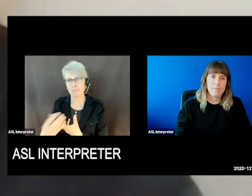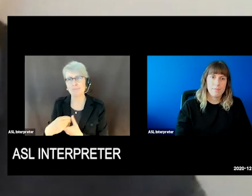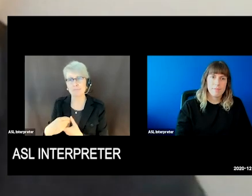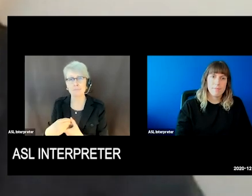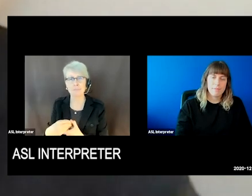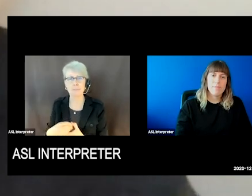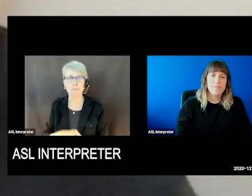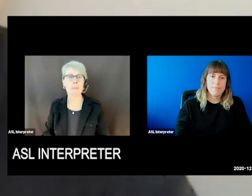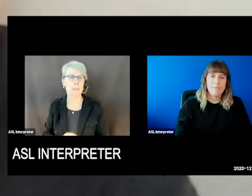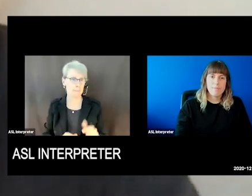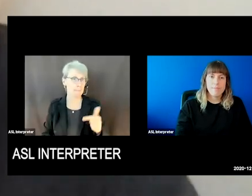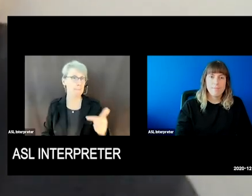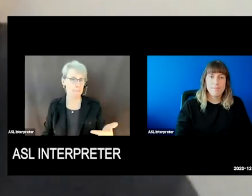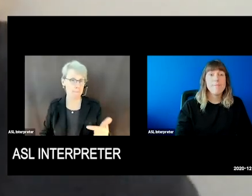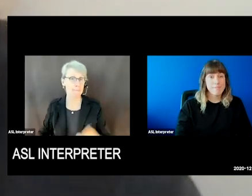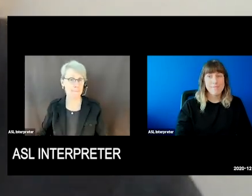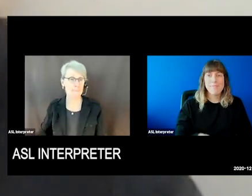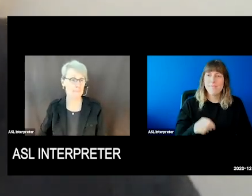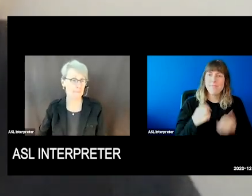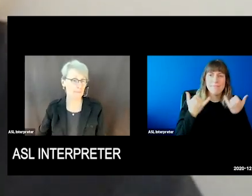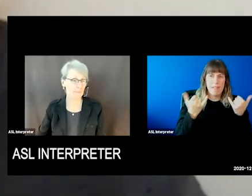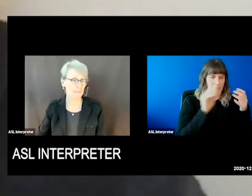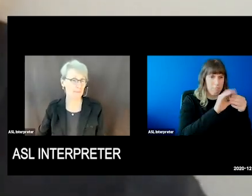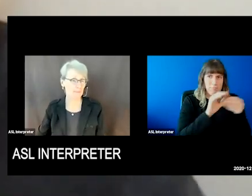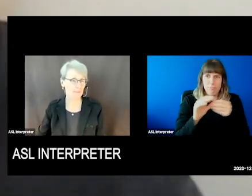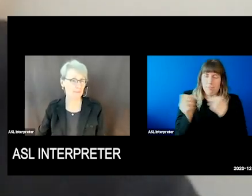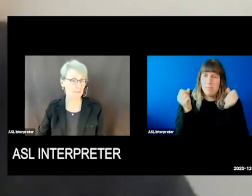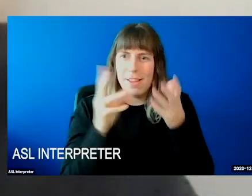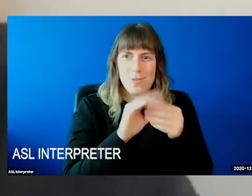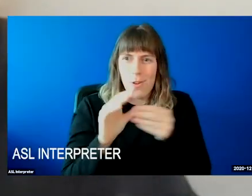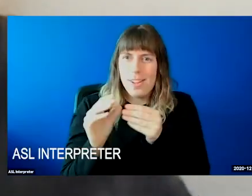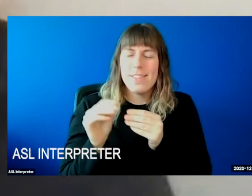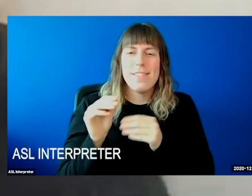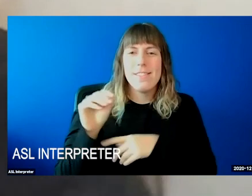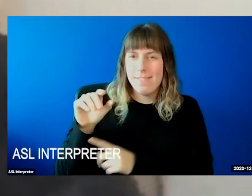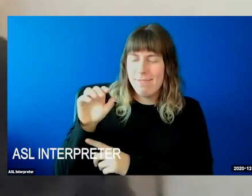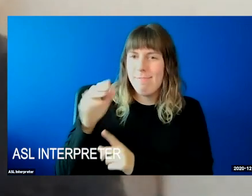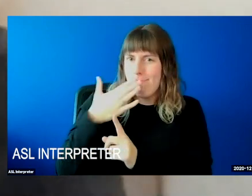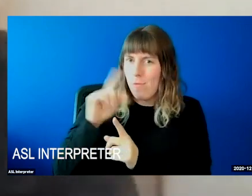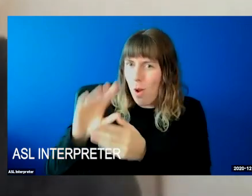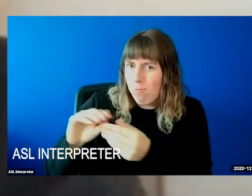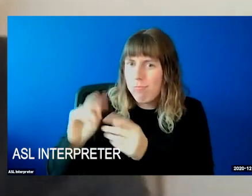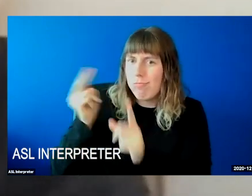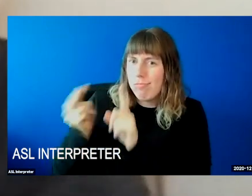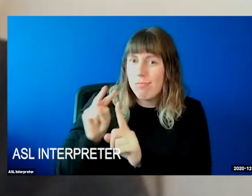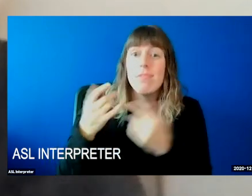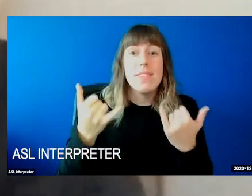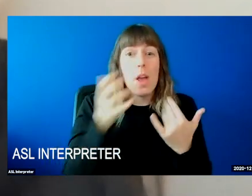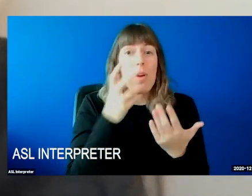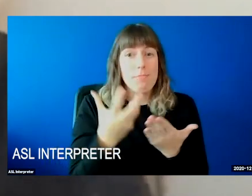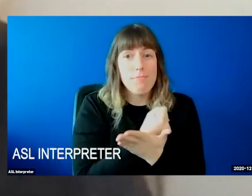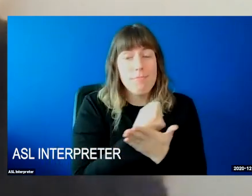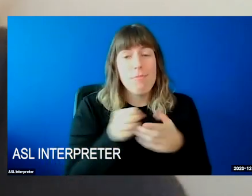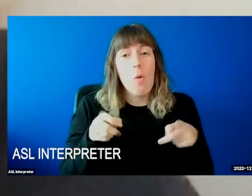about Nunavut. So thank you very much for being here. Now I think after hearing all of these stories, and you've given us so much